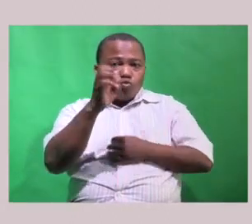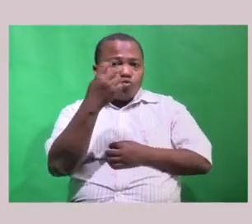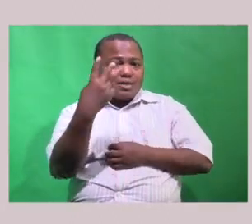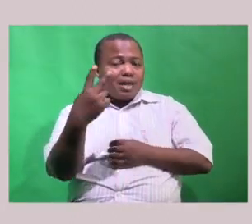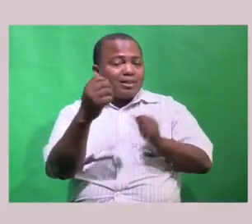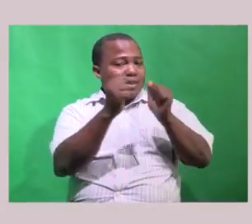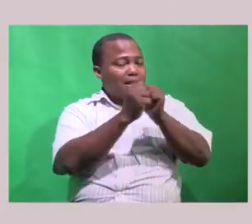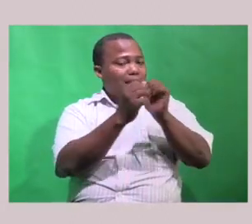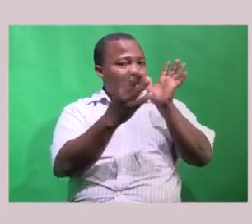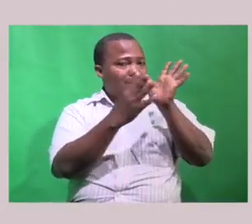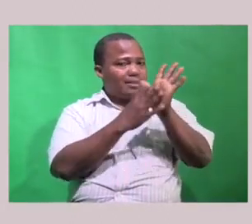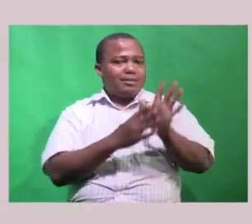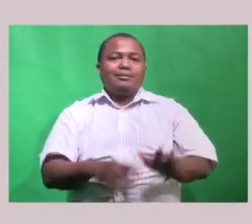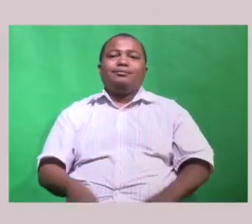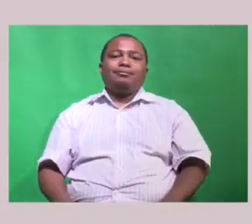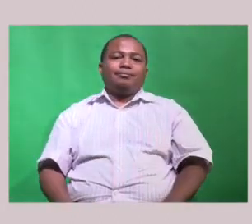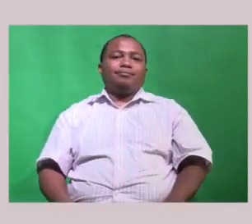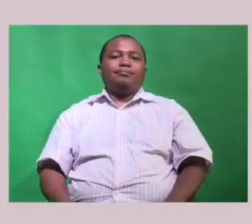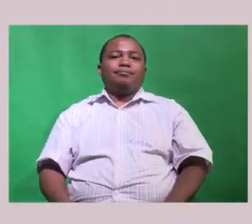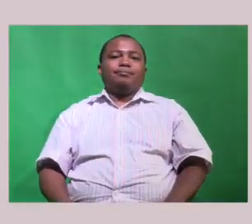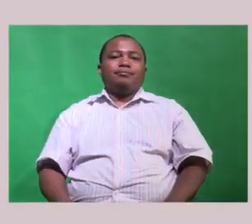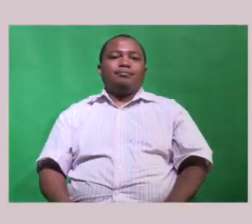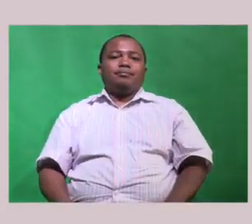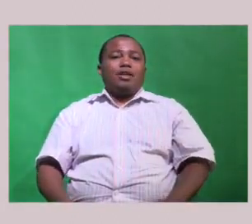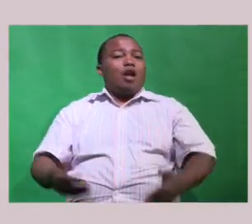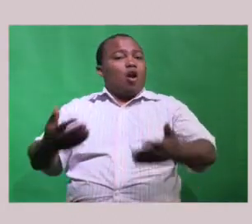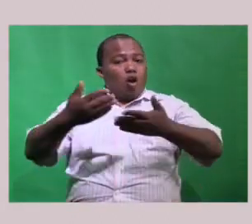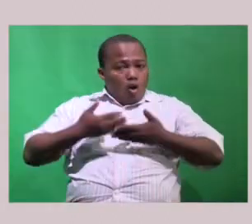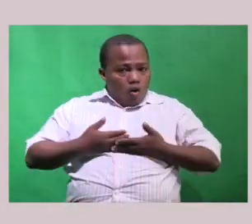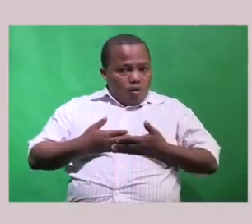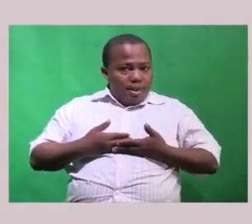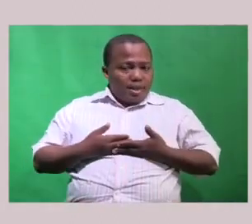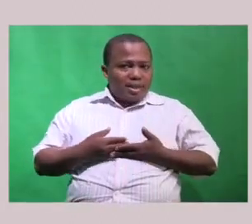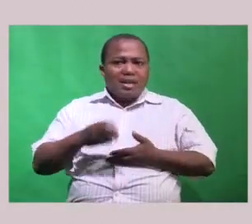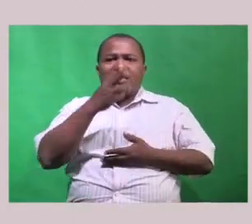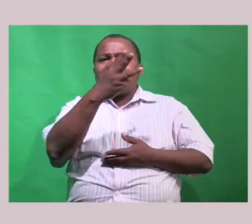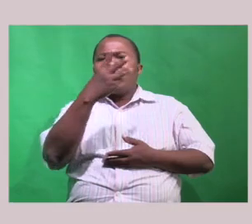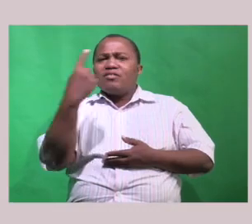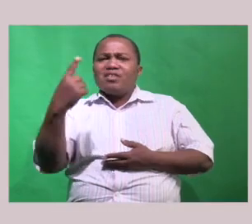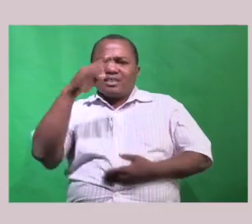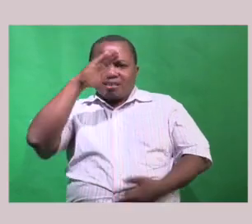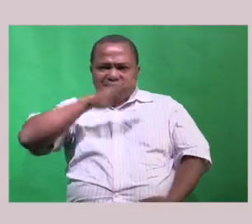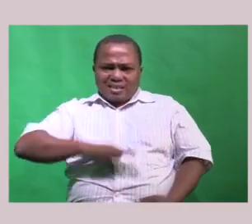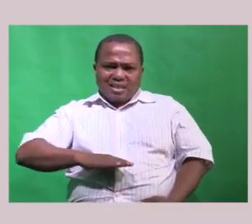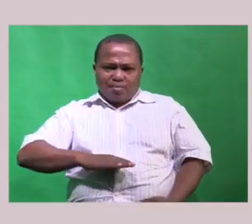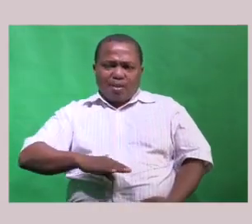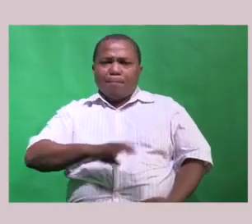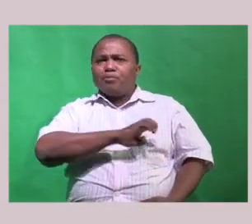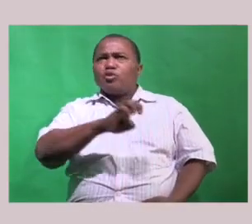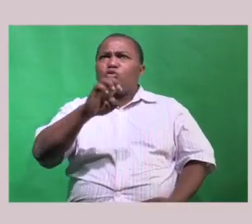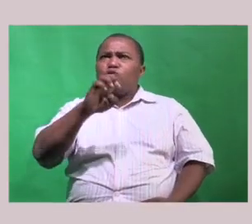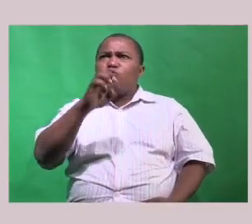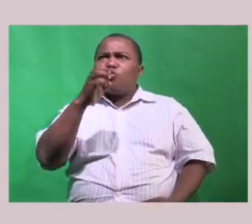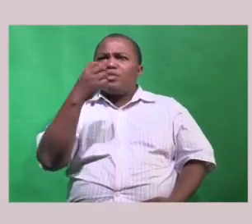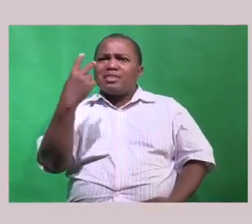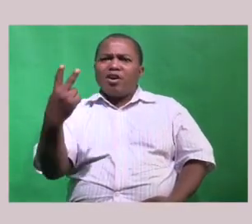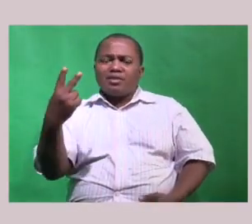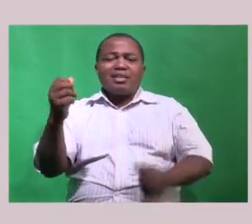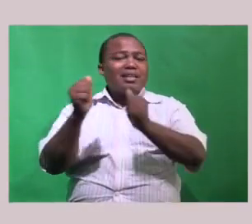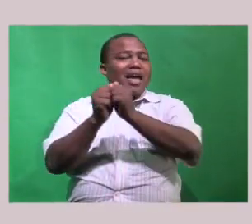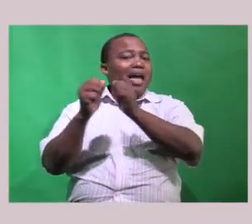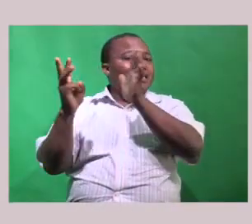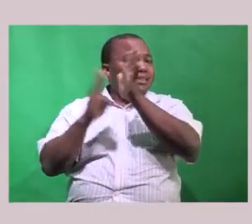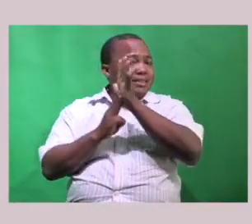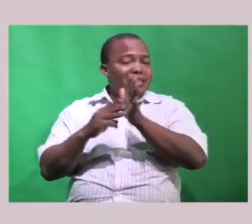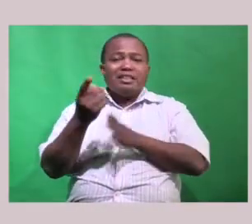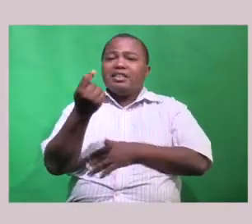2019. Owing as at 31st December 2018 Tanzania